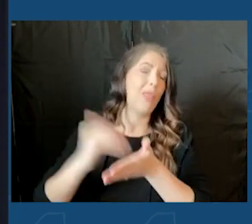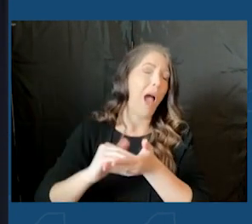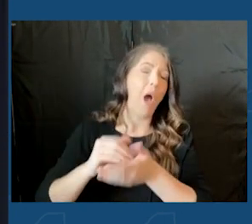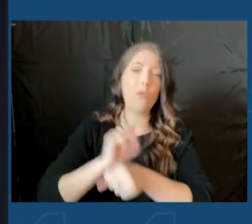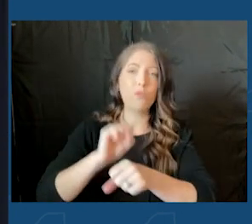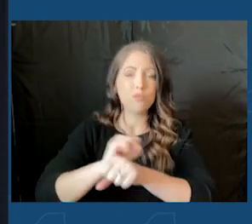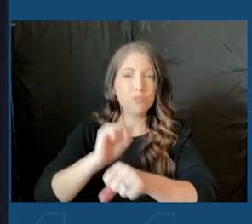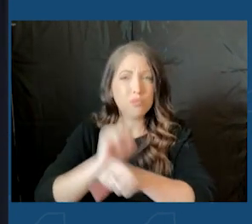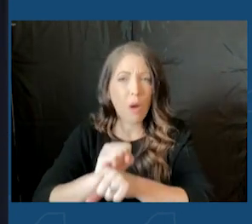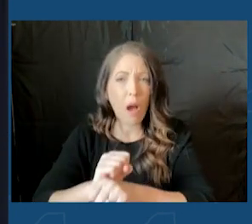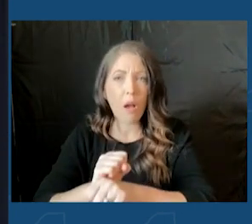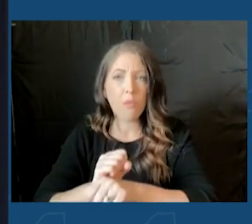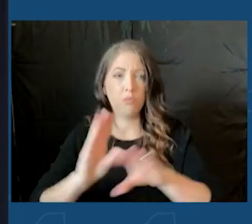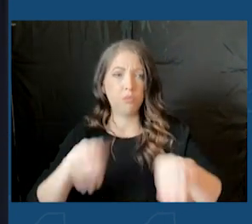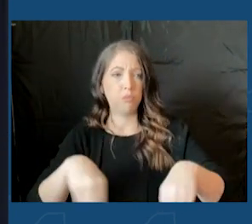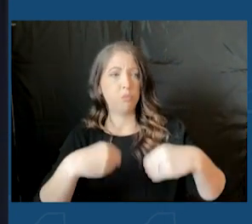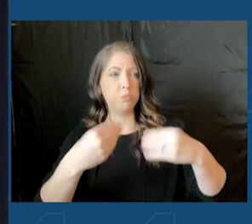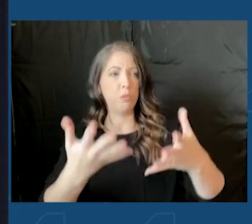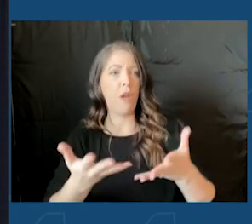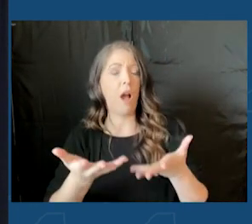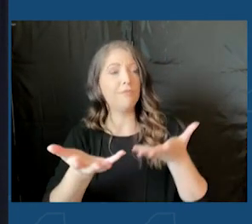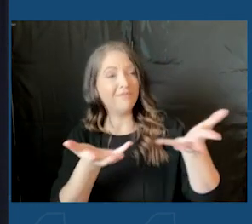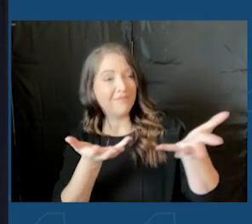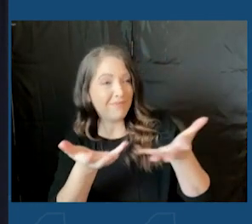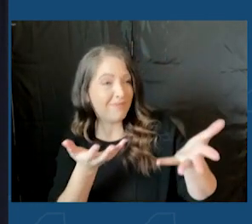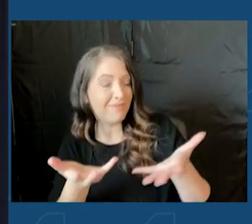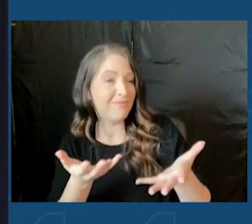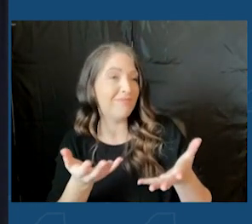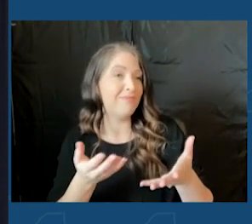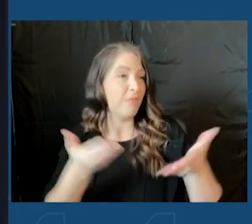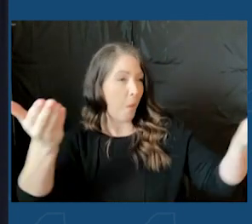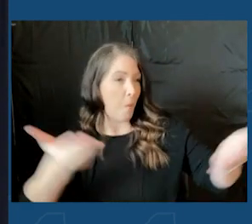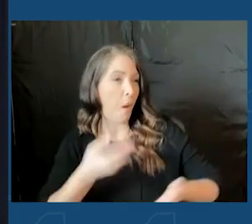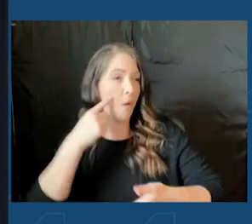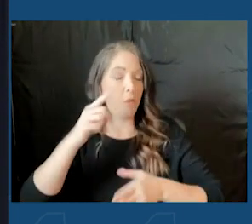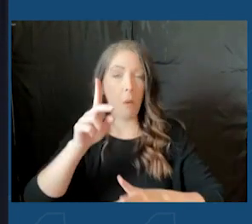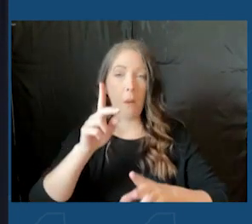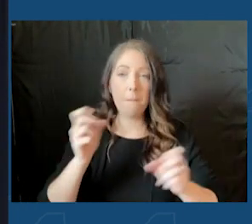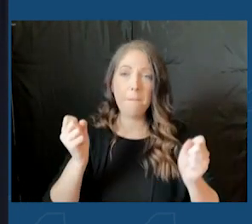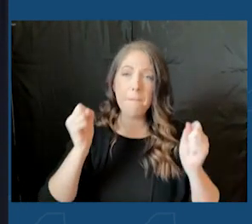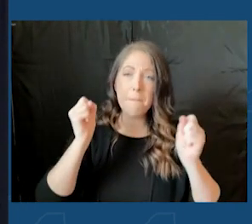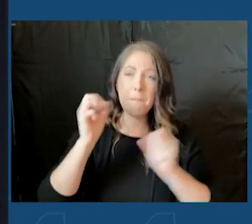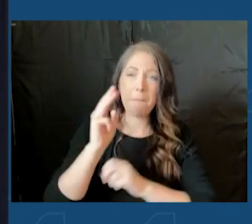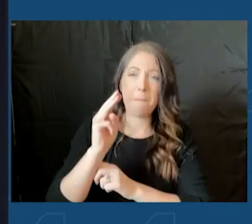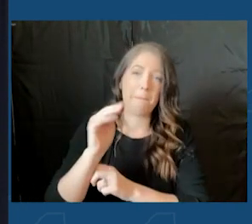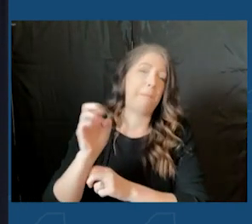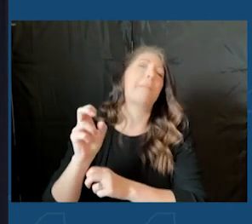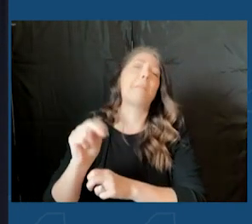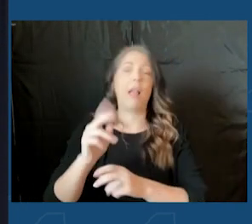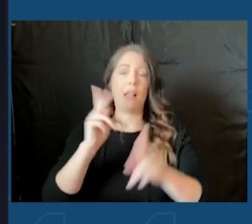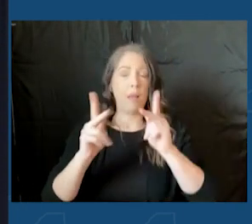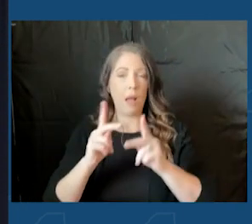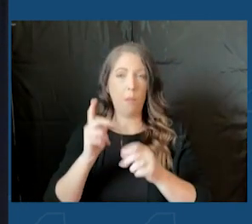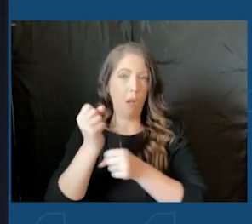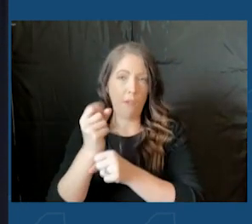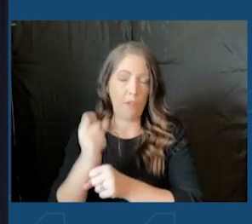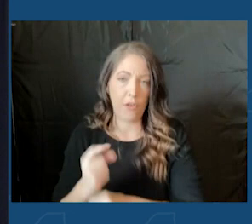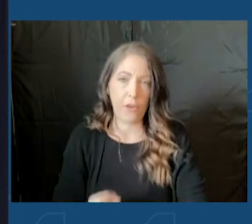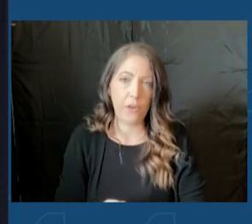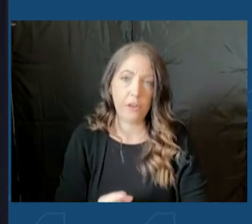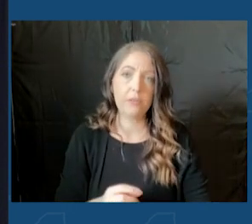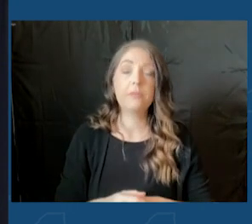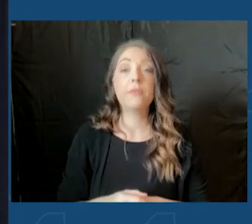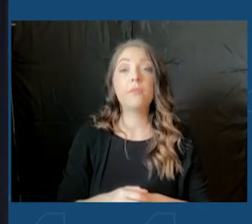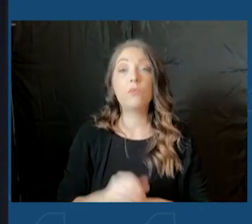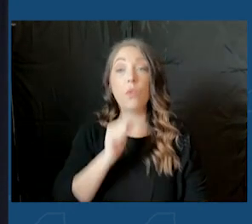hospitality to millions of visitors every year, and they help to stimulate our economy. Unfortunately, not all hotels fit